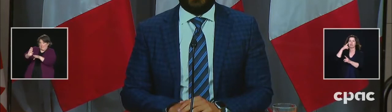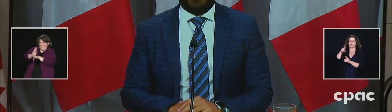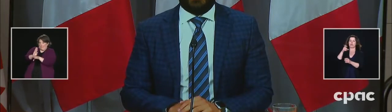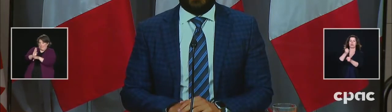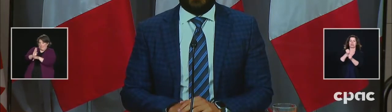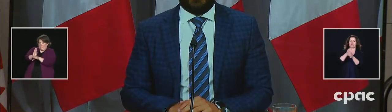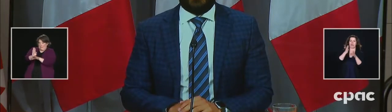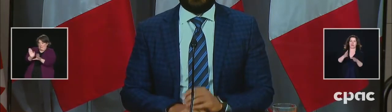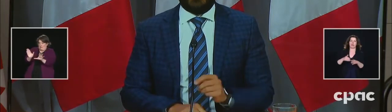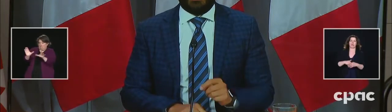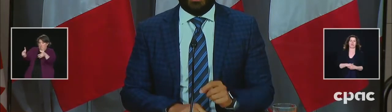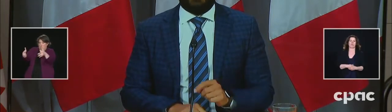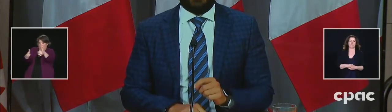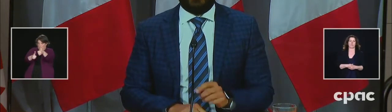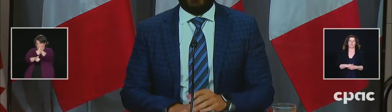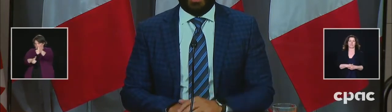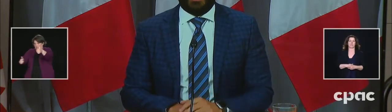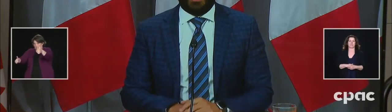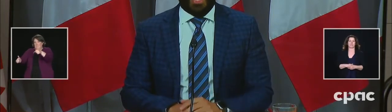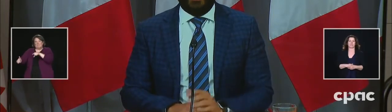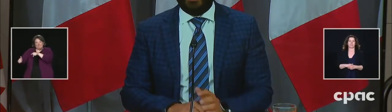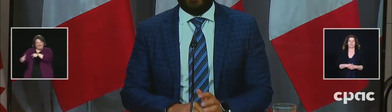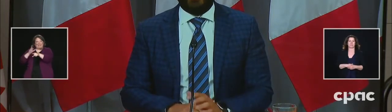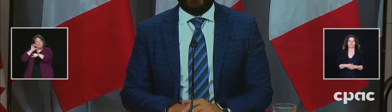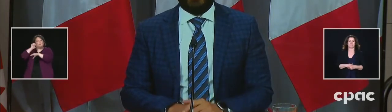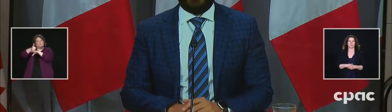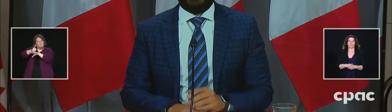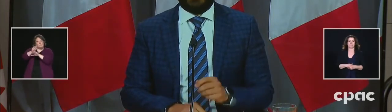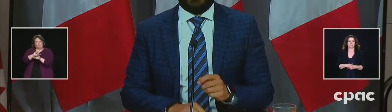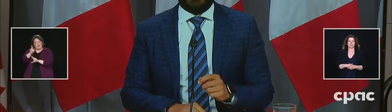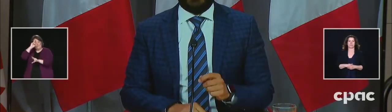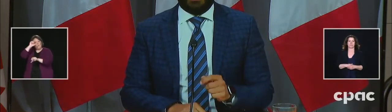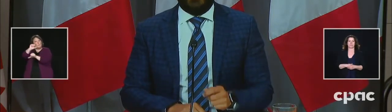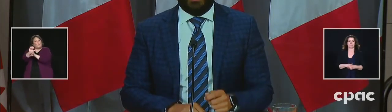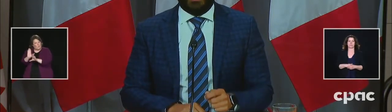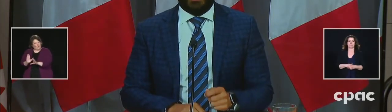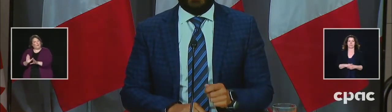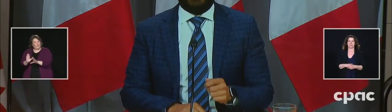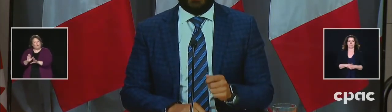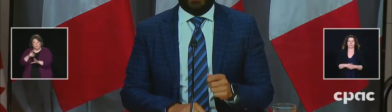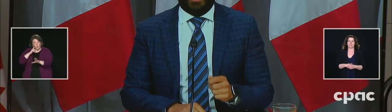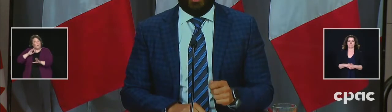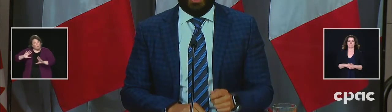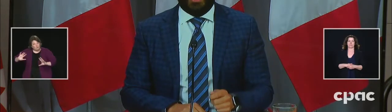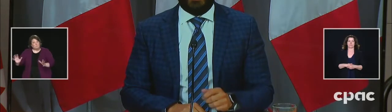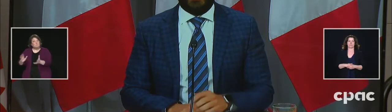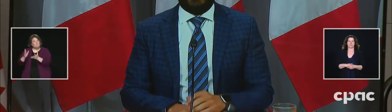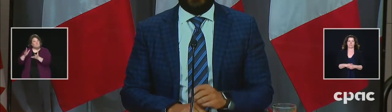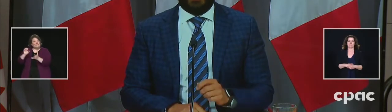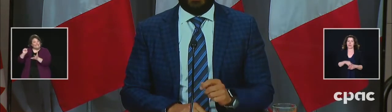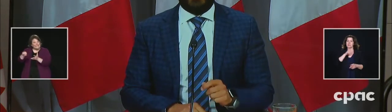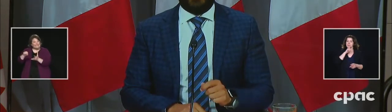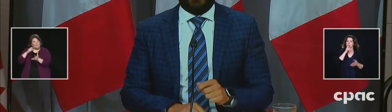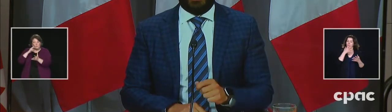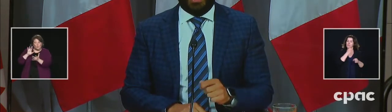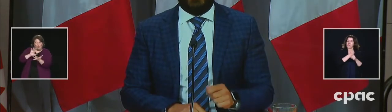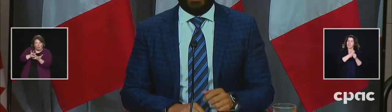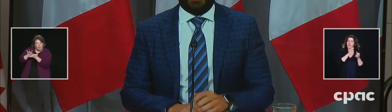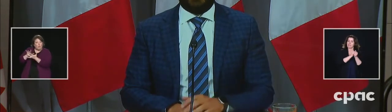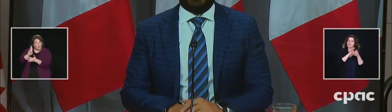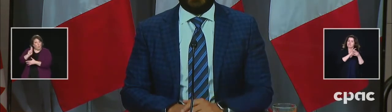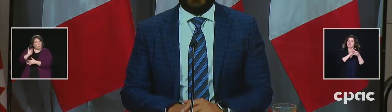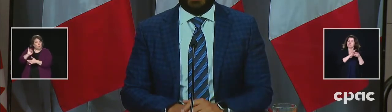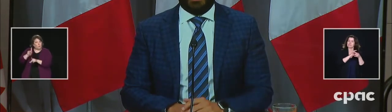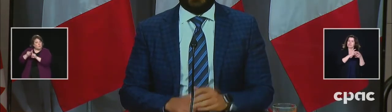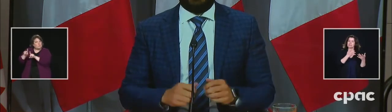travailleurs, les syndicats partout au Canada. Absolument, je vais travailler avec mes collègues dans les